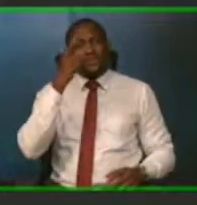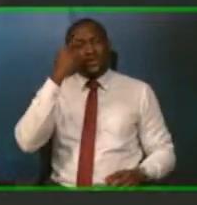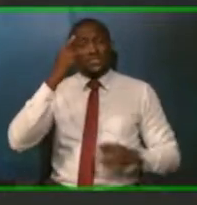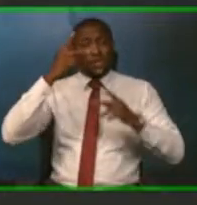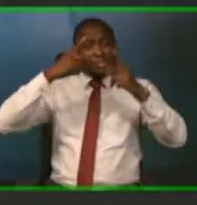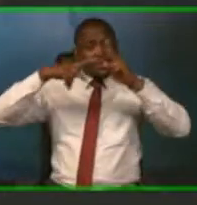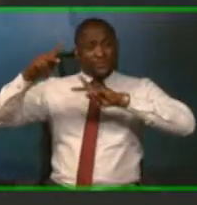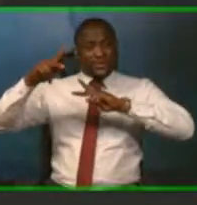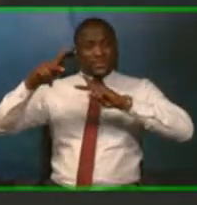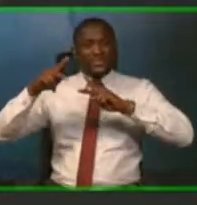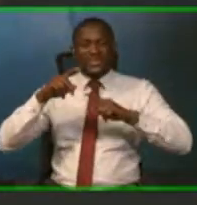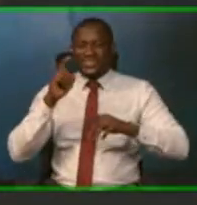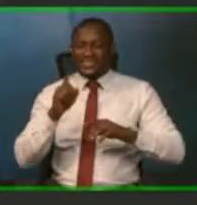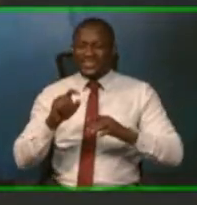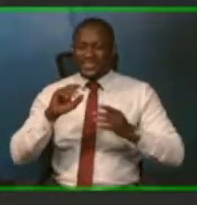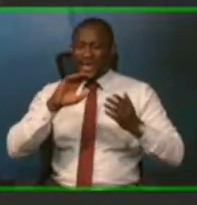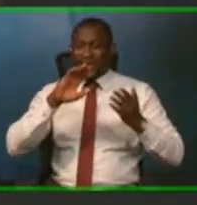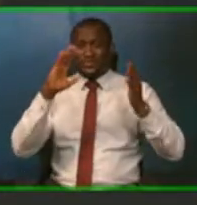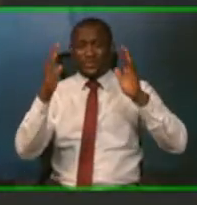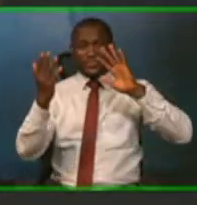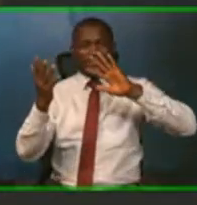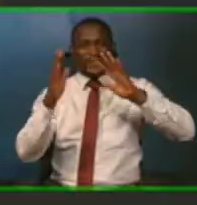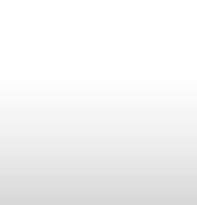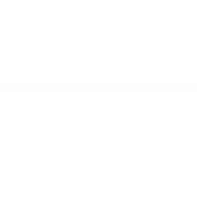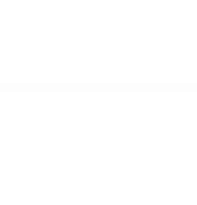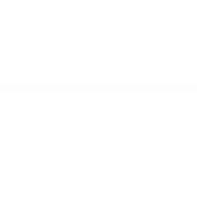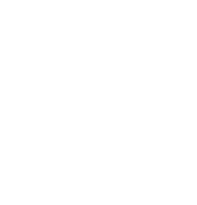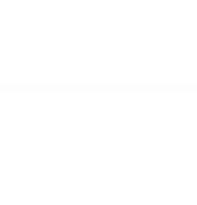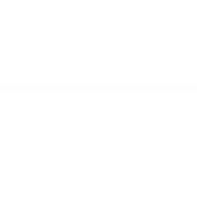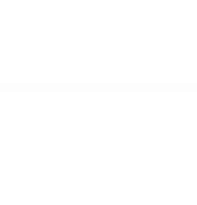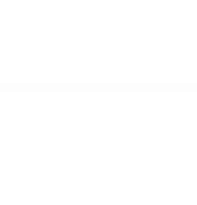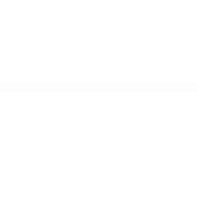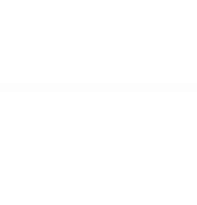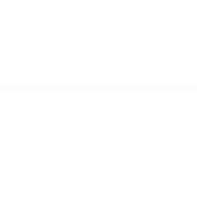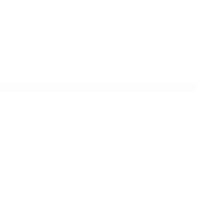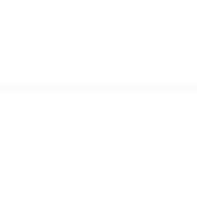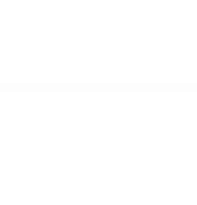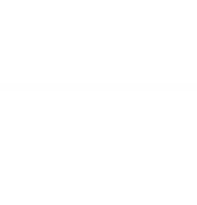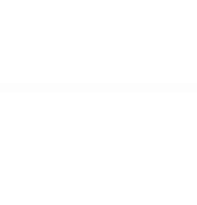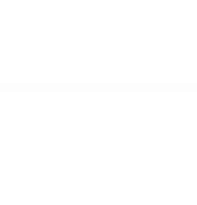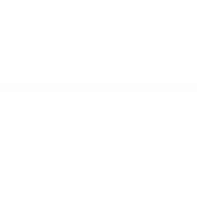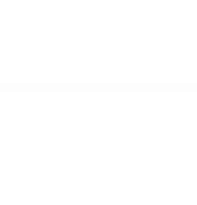dependent. Hallelujah. And while the